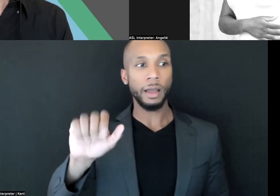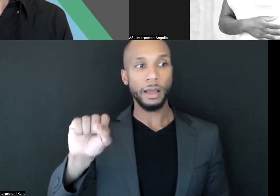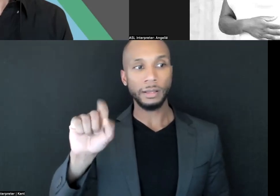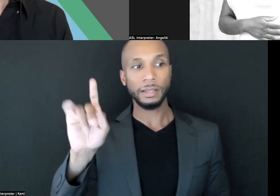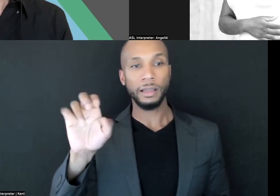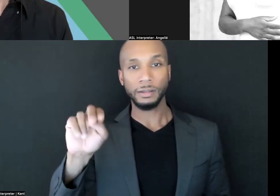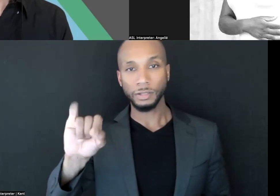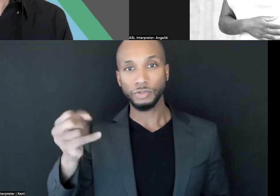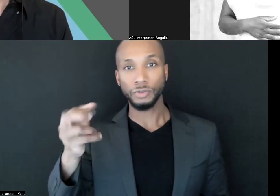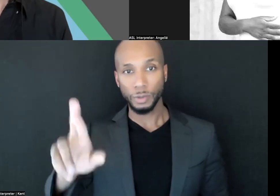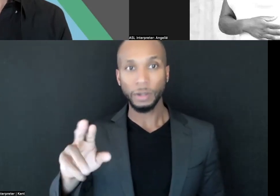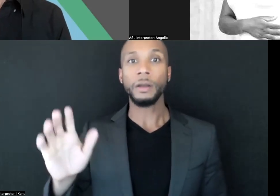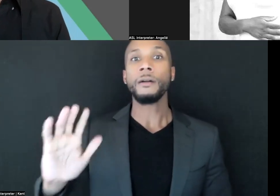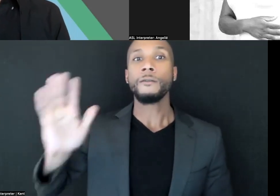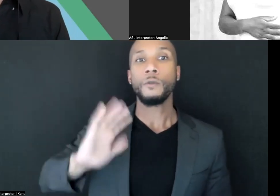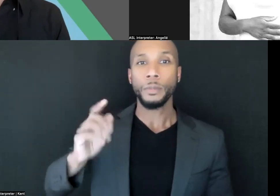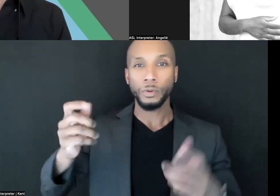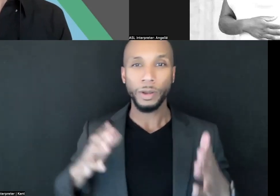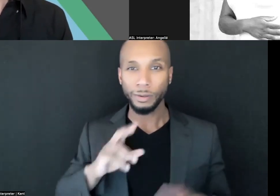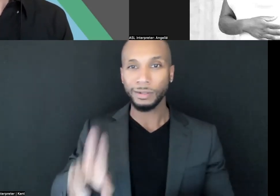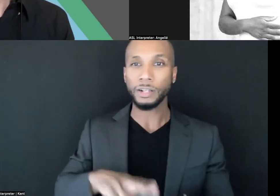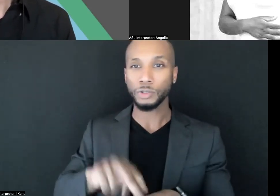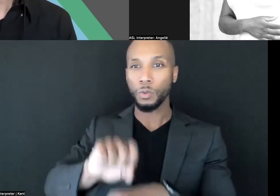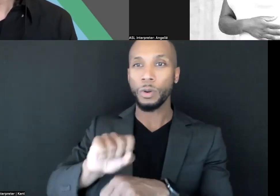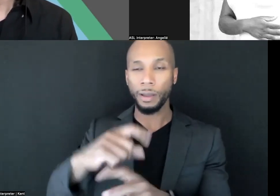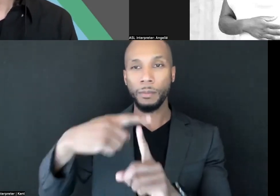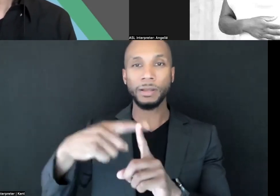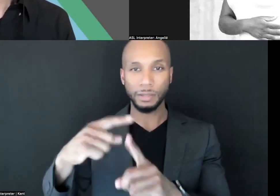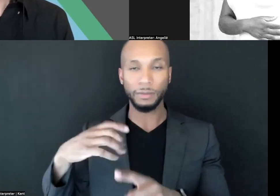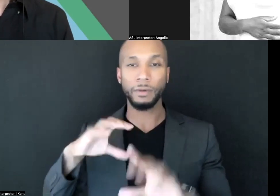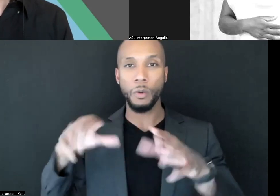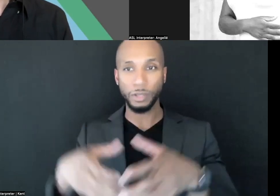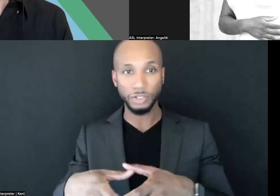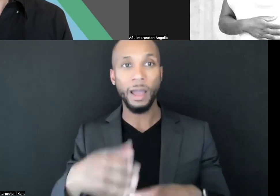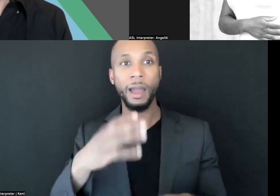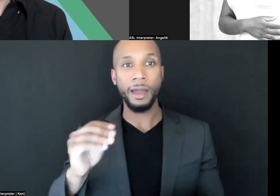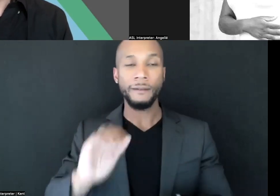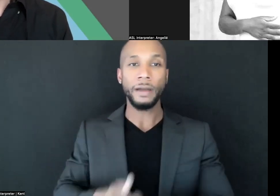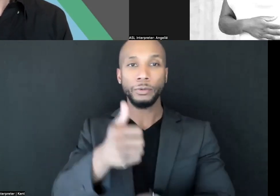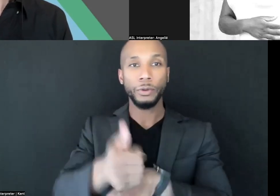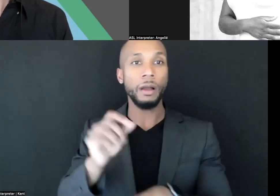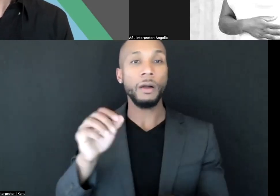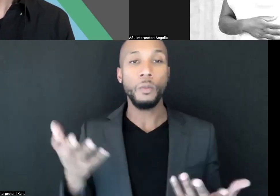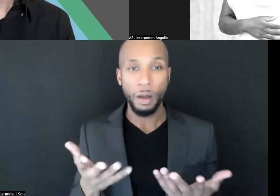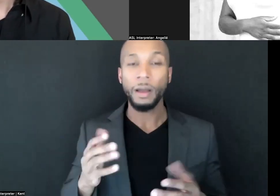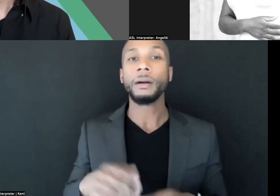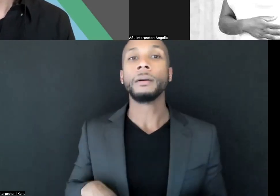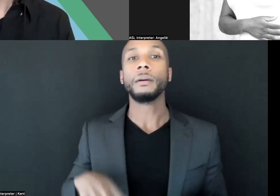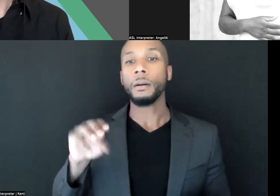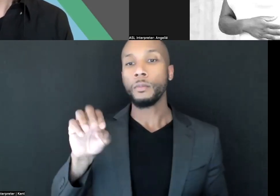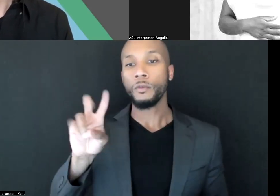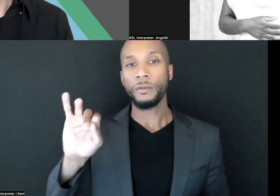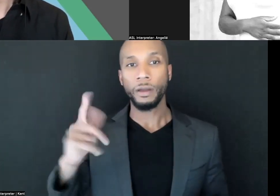National Working Positive Coalition, and founder of Moving Forward Consulting.